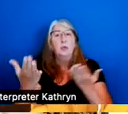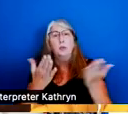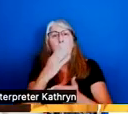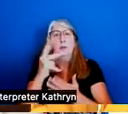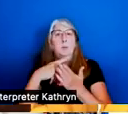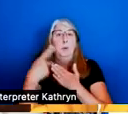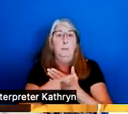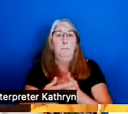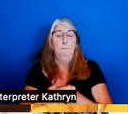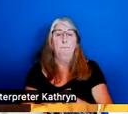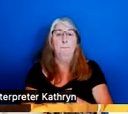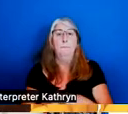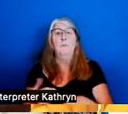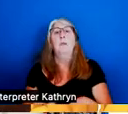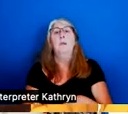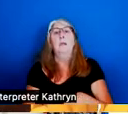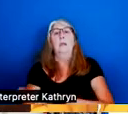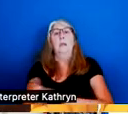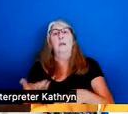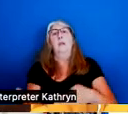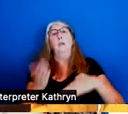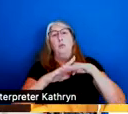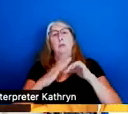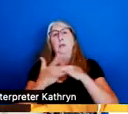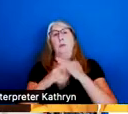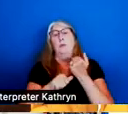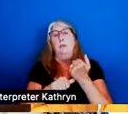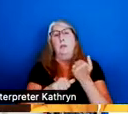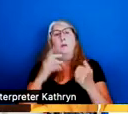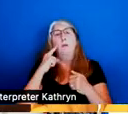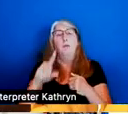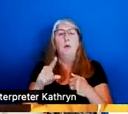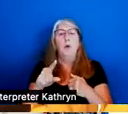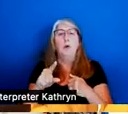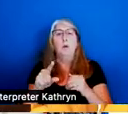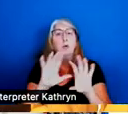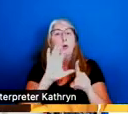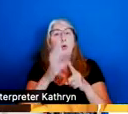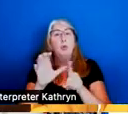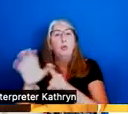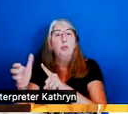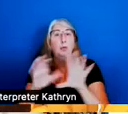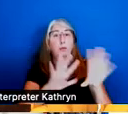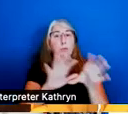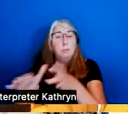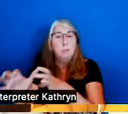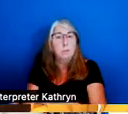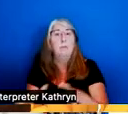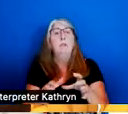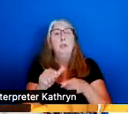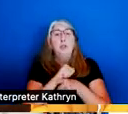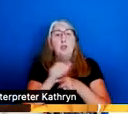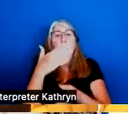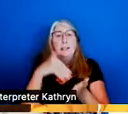programming. Increased technical assistance for culturally specific capacity and training centers, and